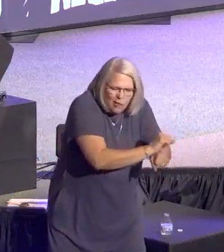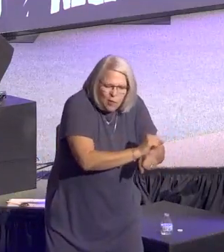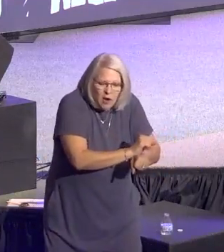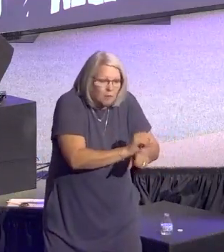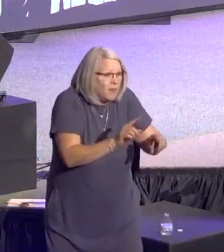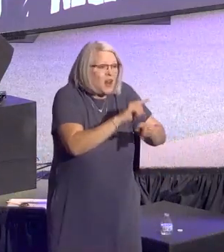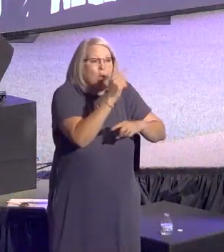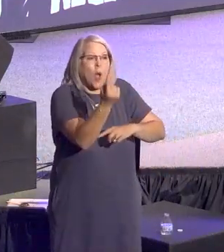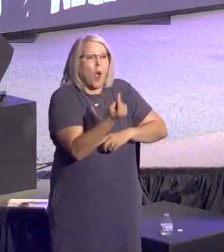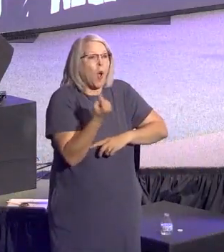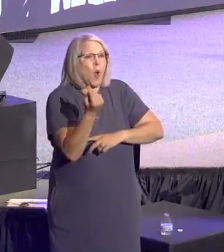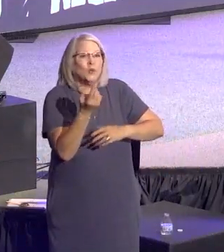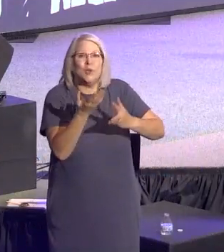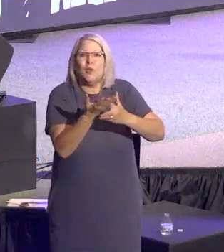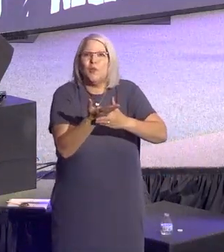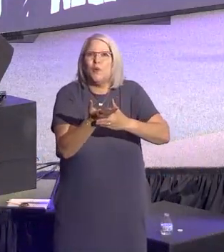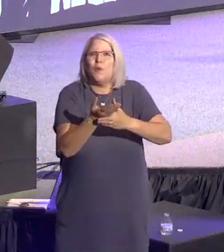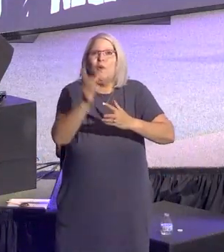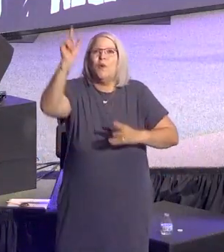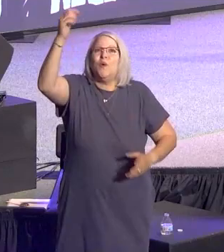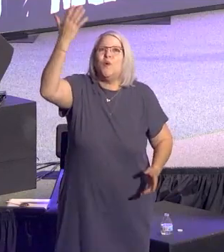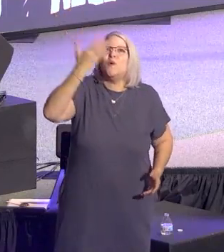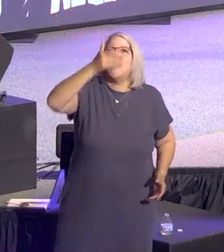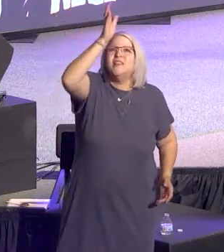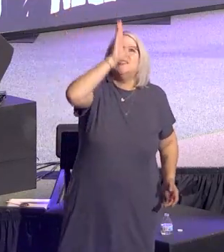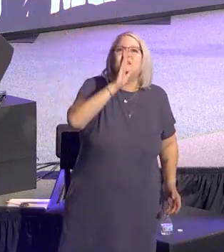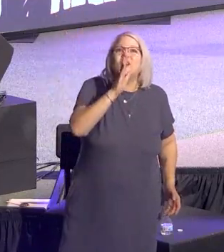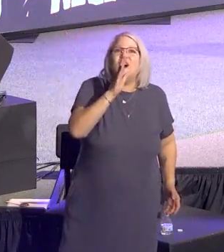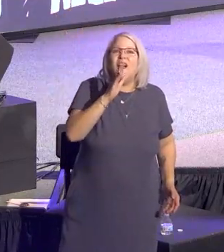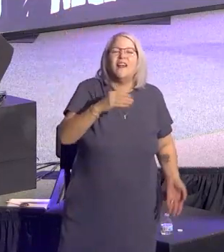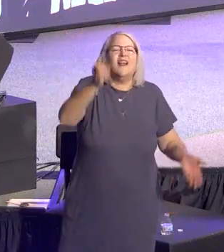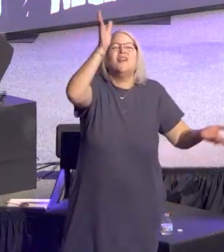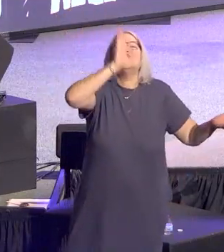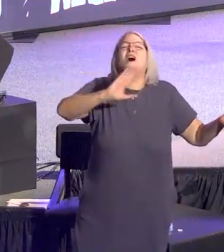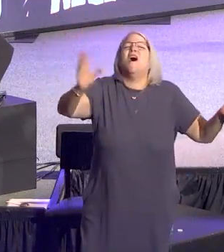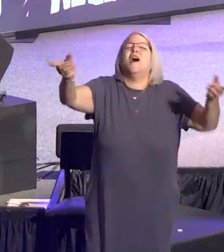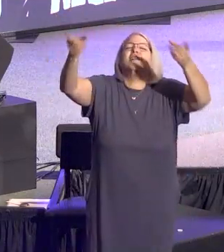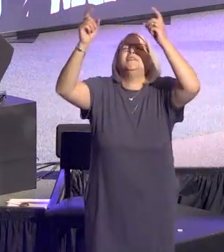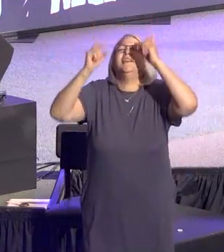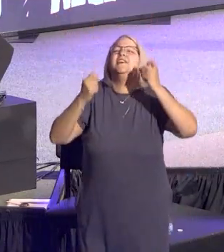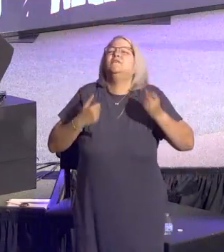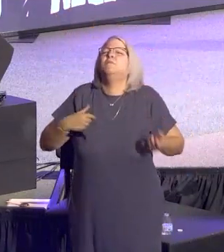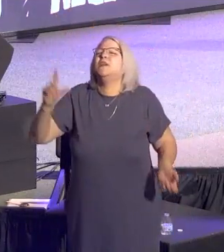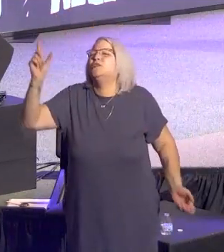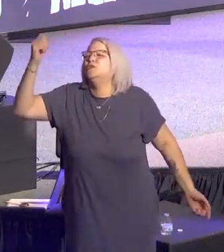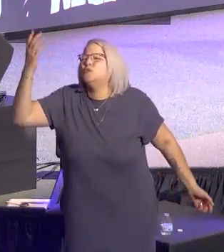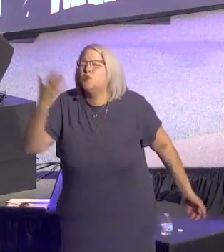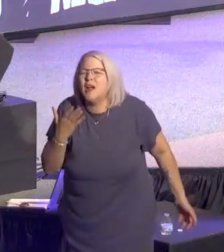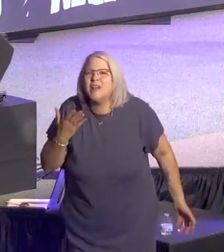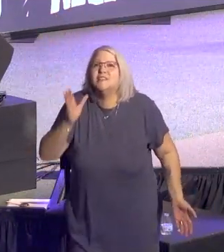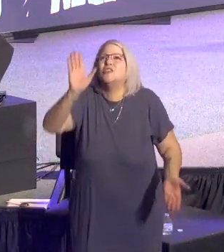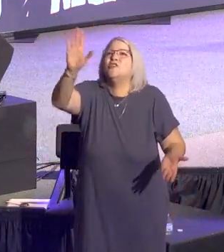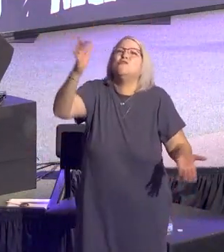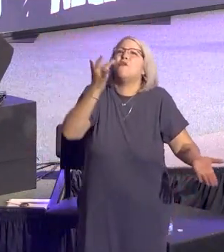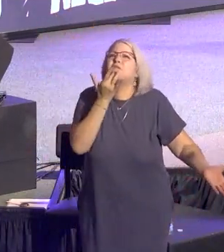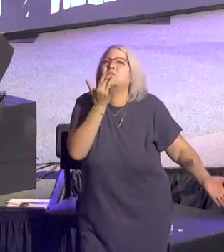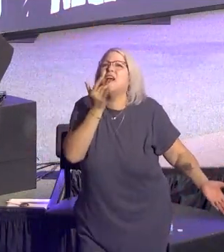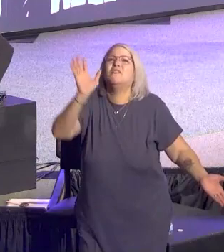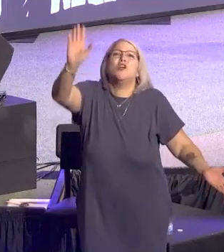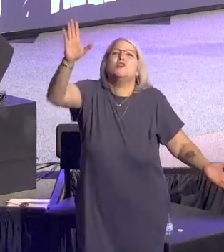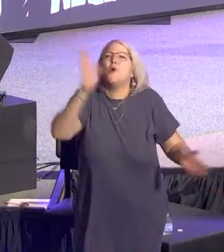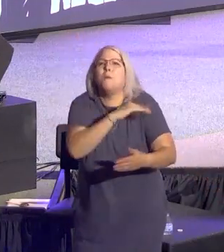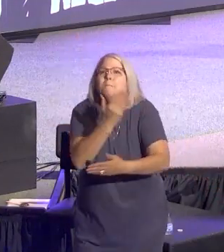I want to give you a prayer. I mean, just think about this. Praying to God. God, give me grace. Give me your favor. Give me